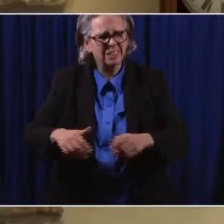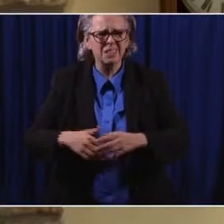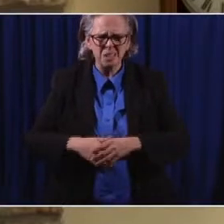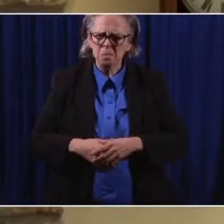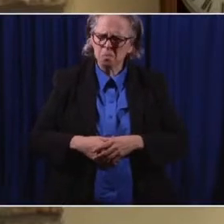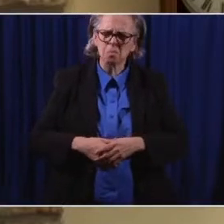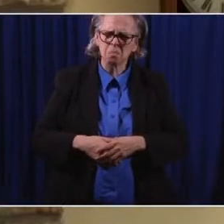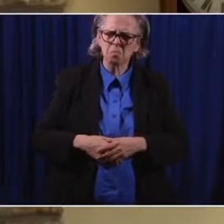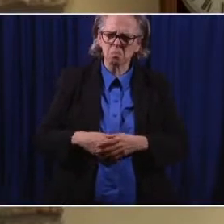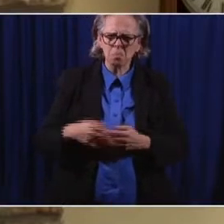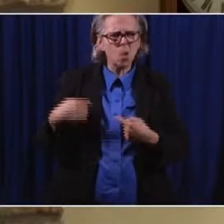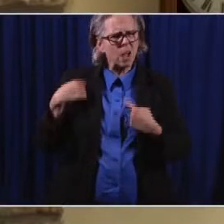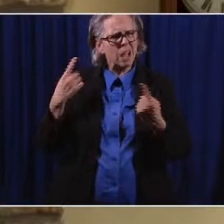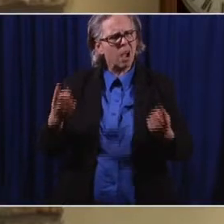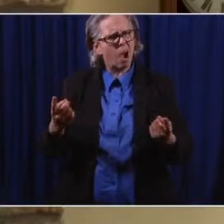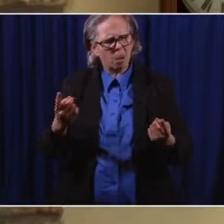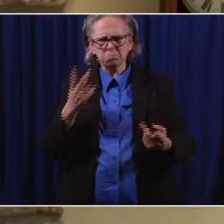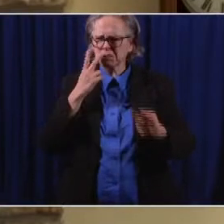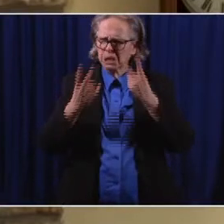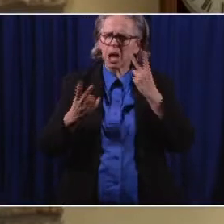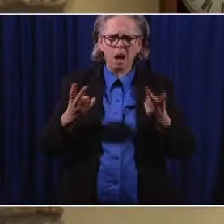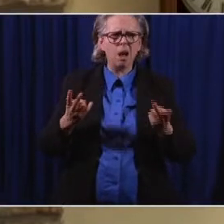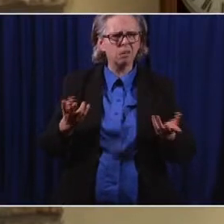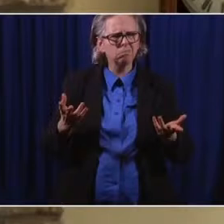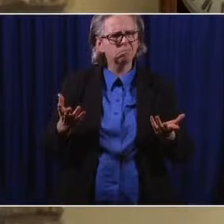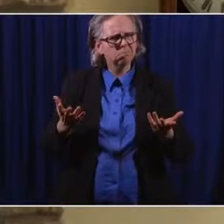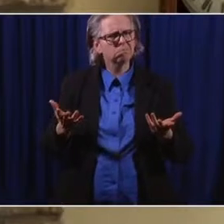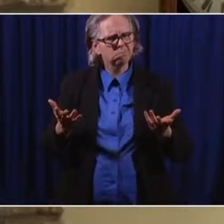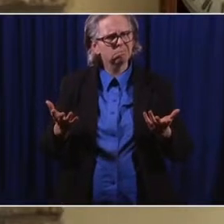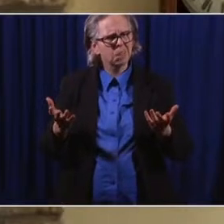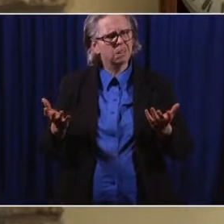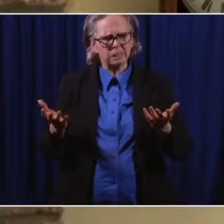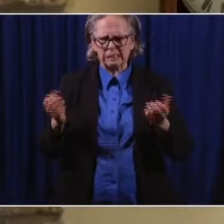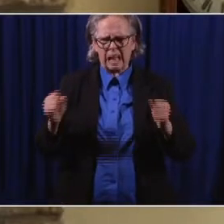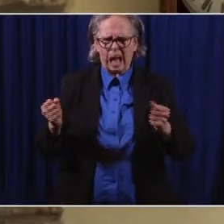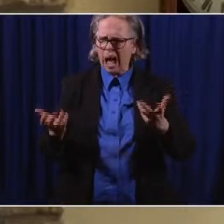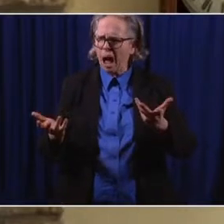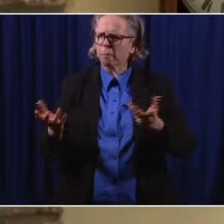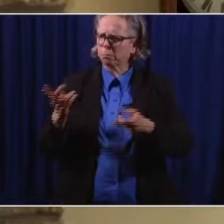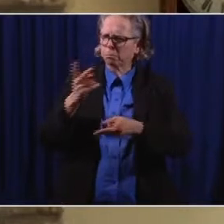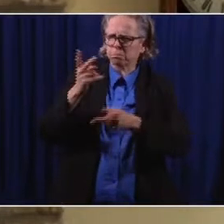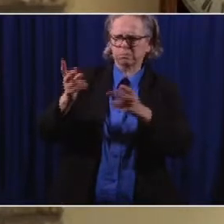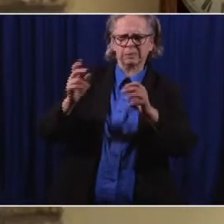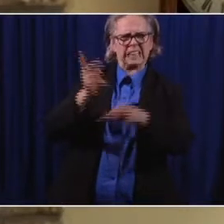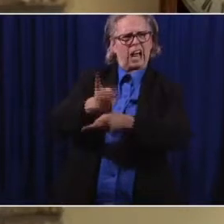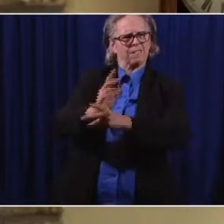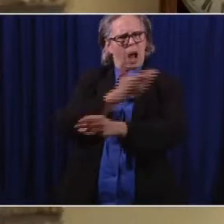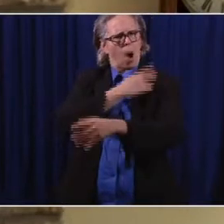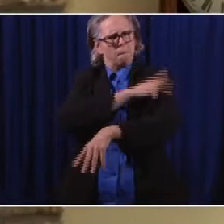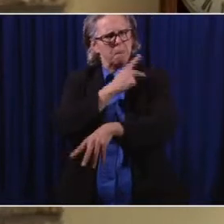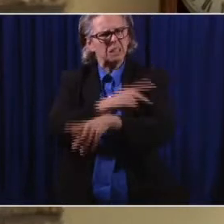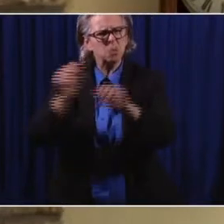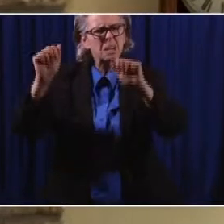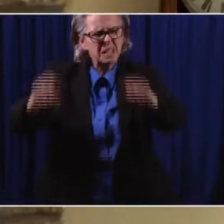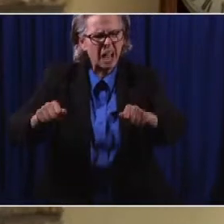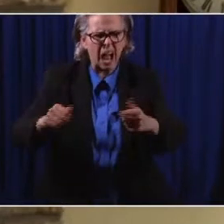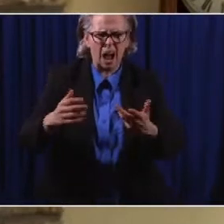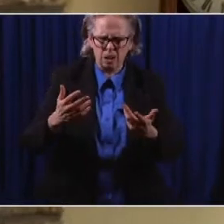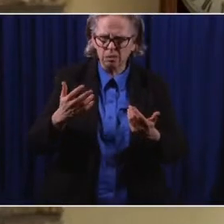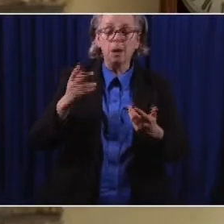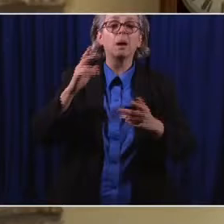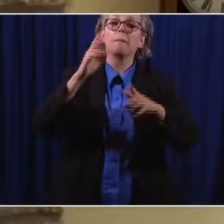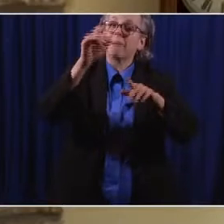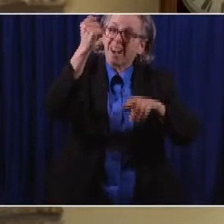increase in the ability to care for patients. Still have people dying. We still have people going to the hospital.